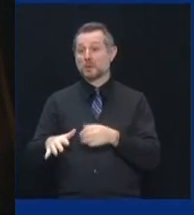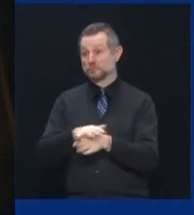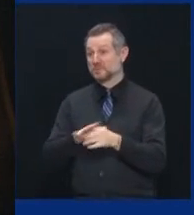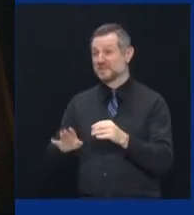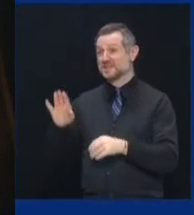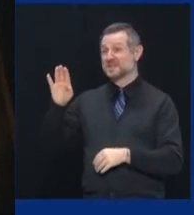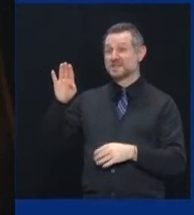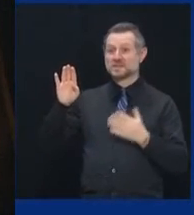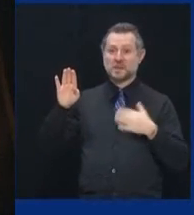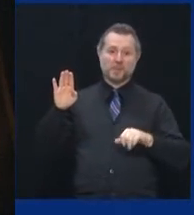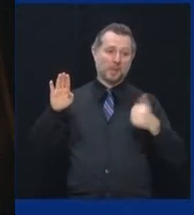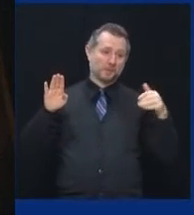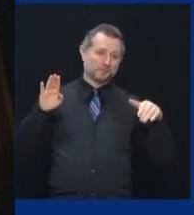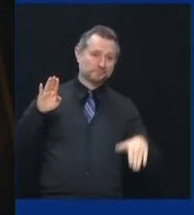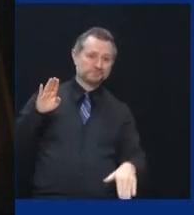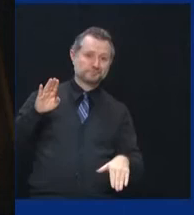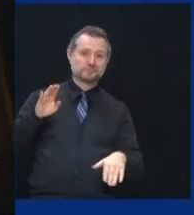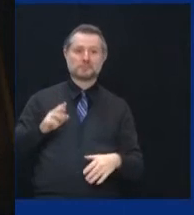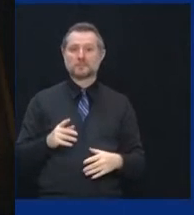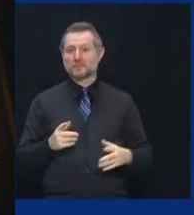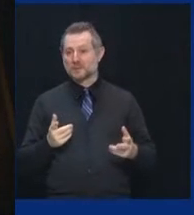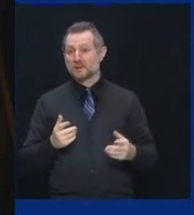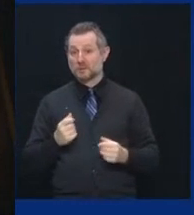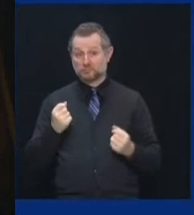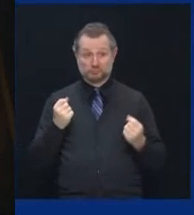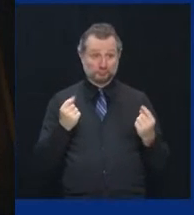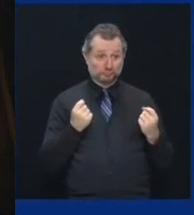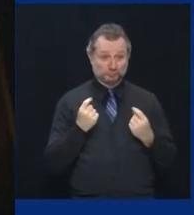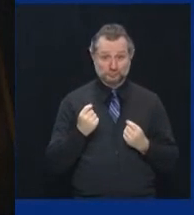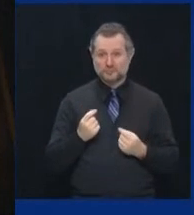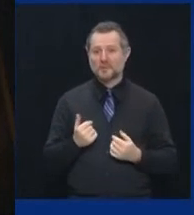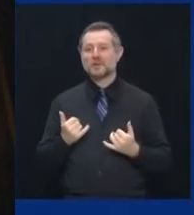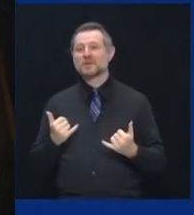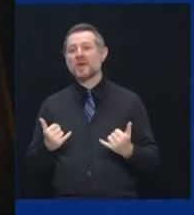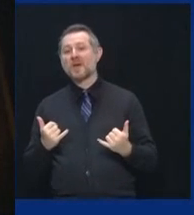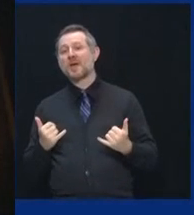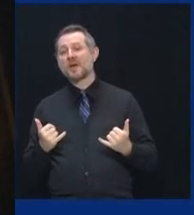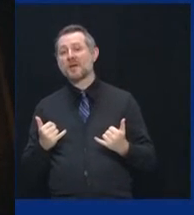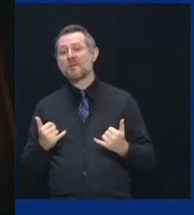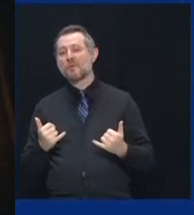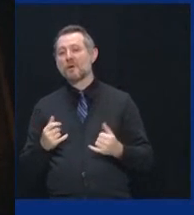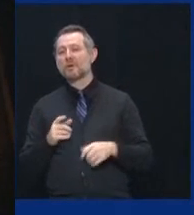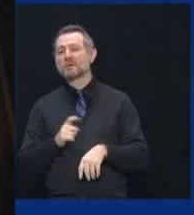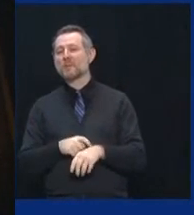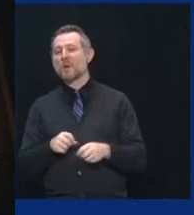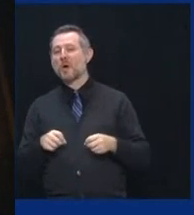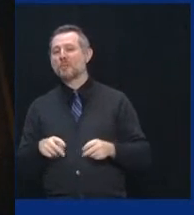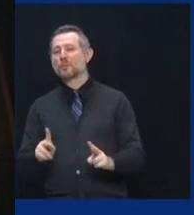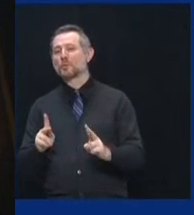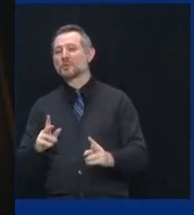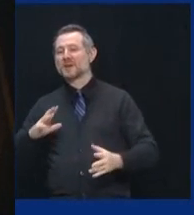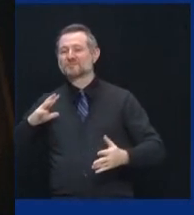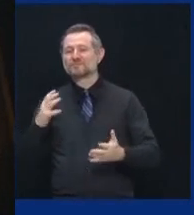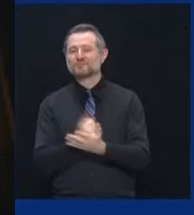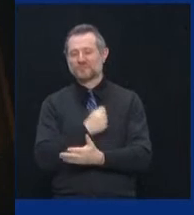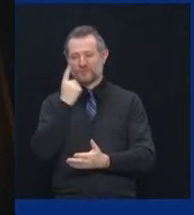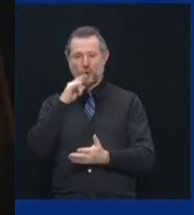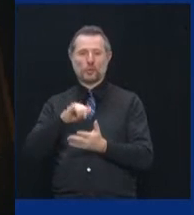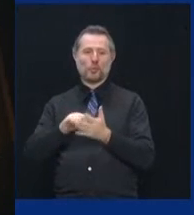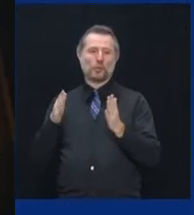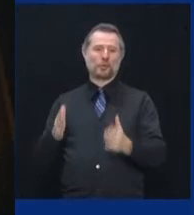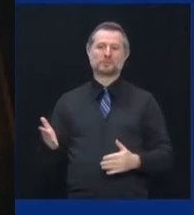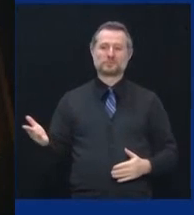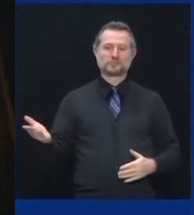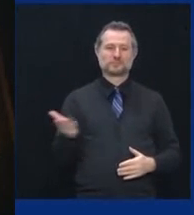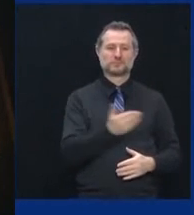and some will fall. But this is a moment that is made for New Yorkers. This will be a moment